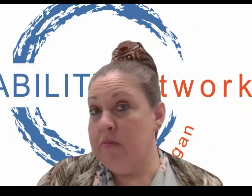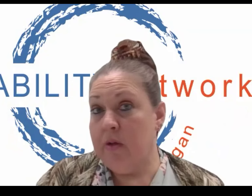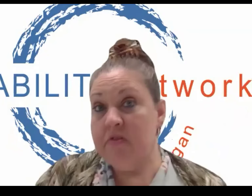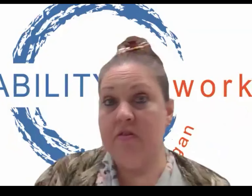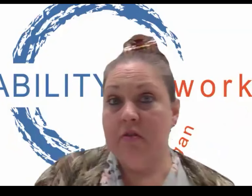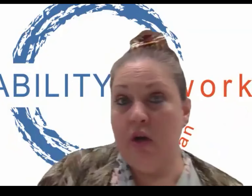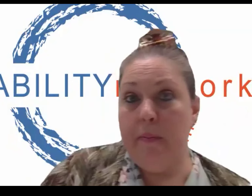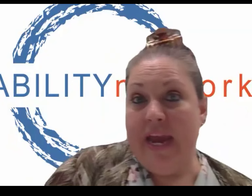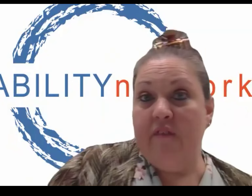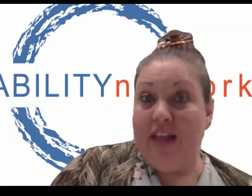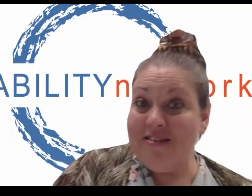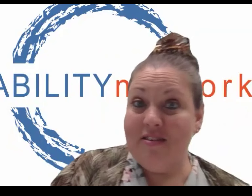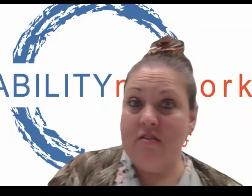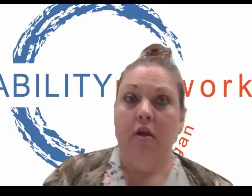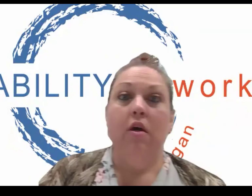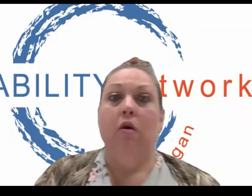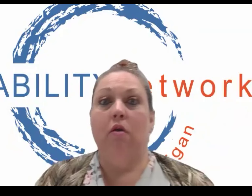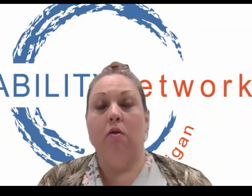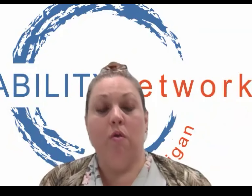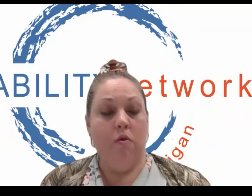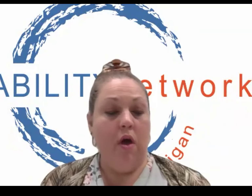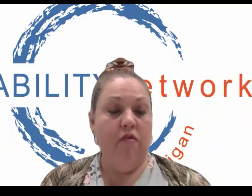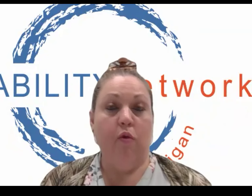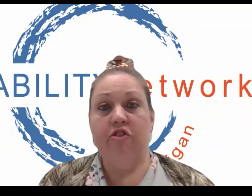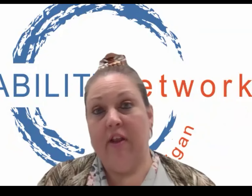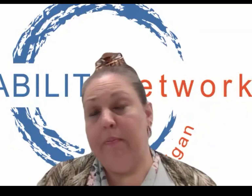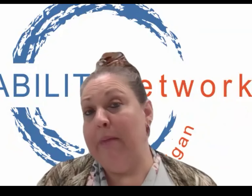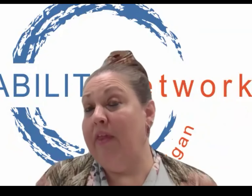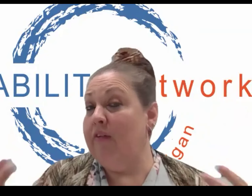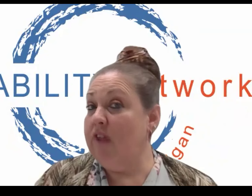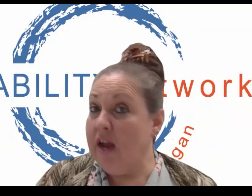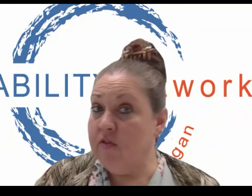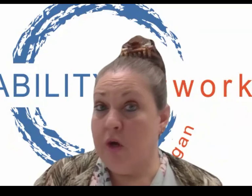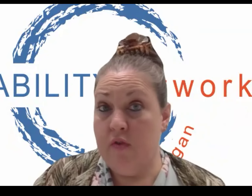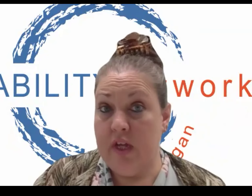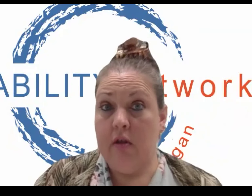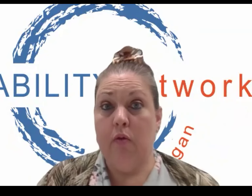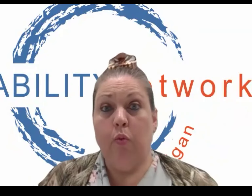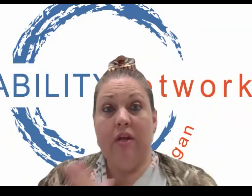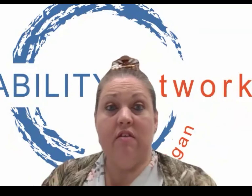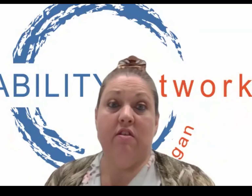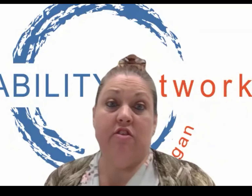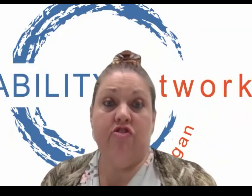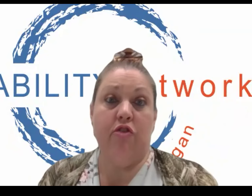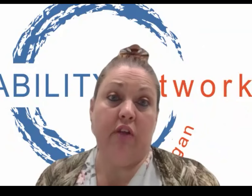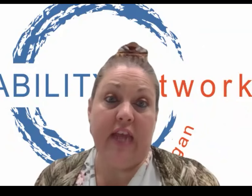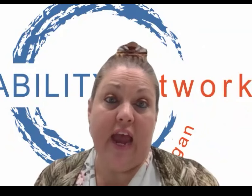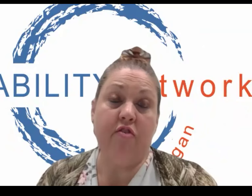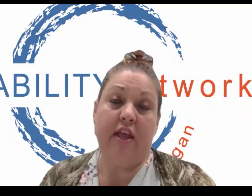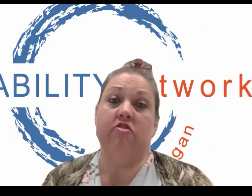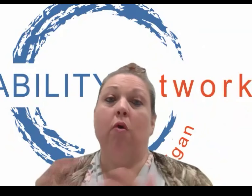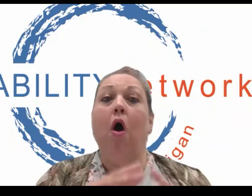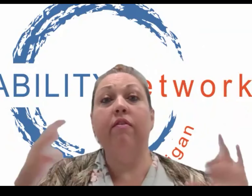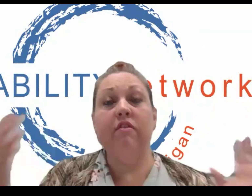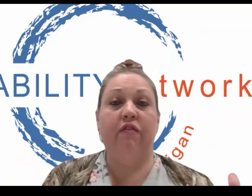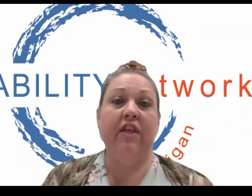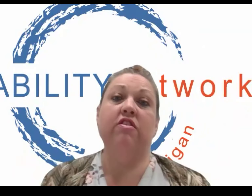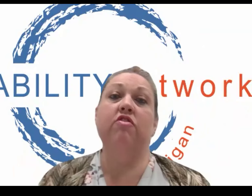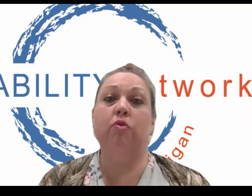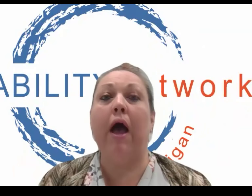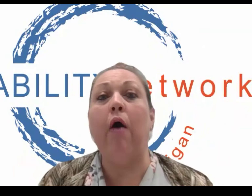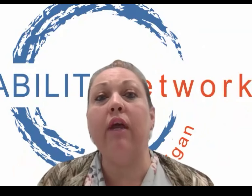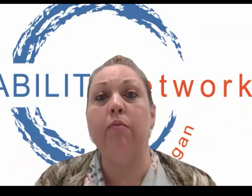of their symptoms, may have lessened, or unfortunately the people that have died from COVID. What does the tissue look like after that? So all of